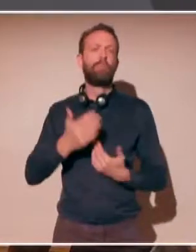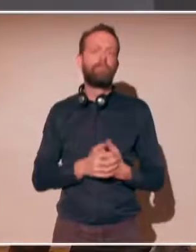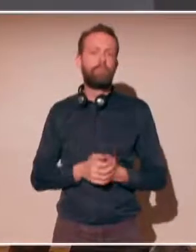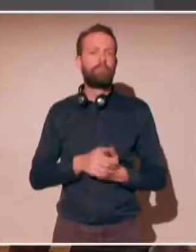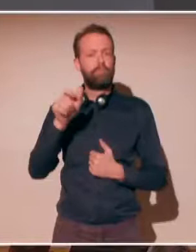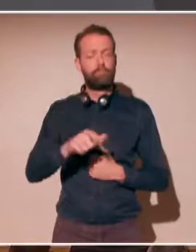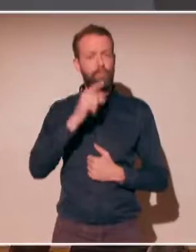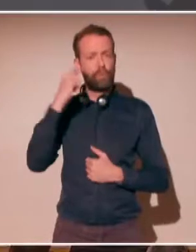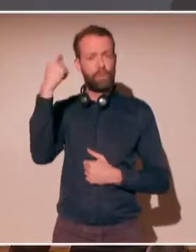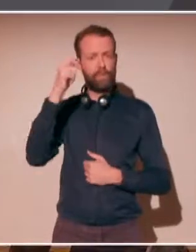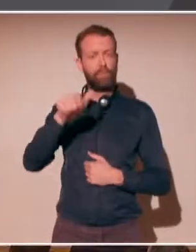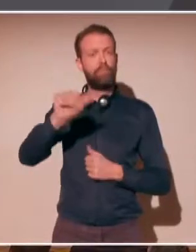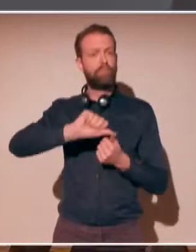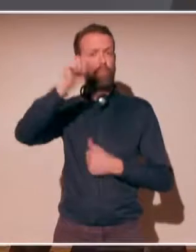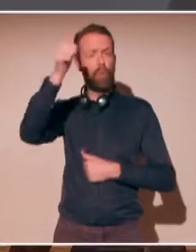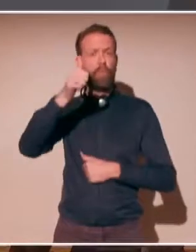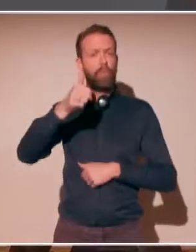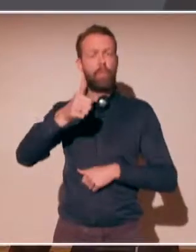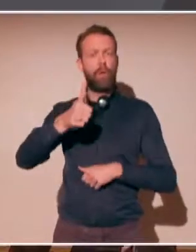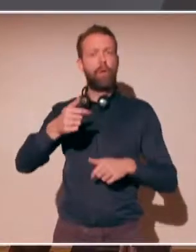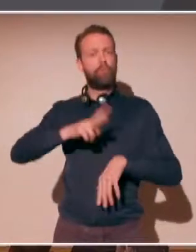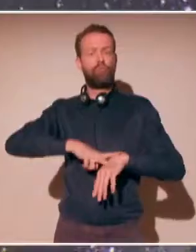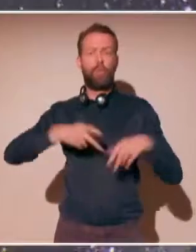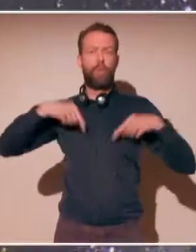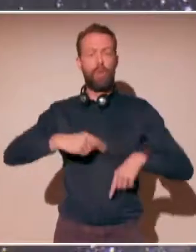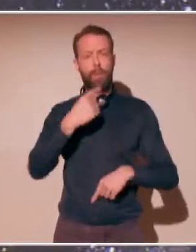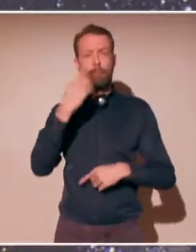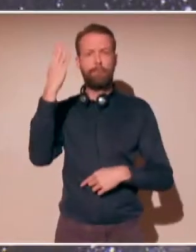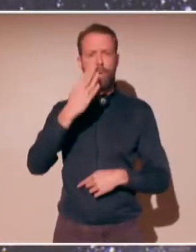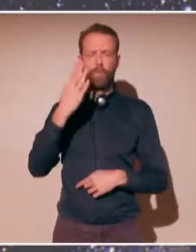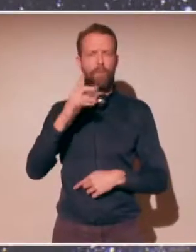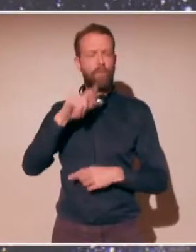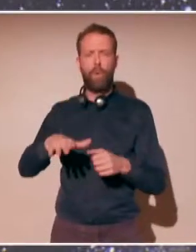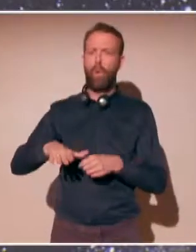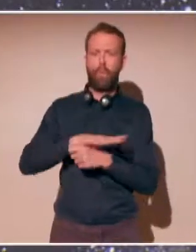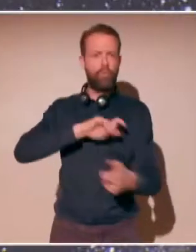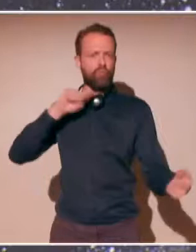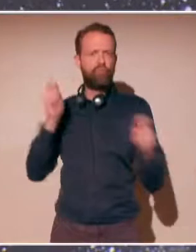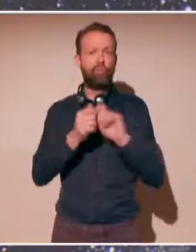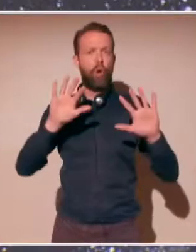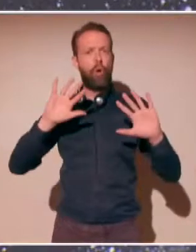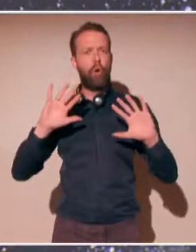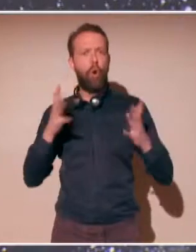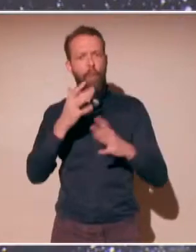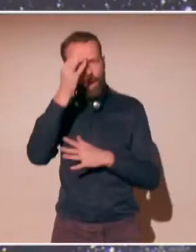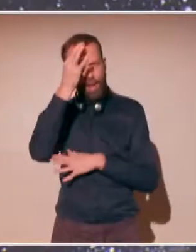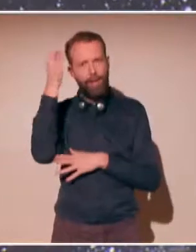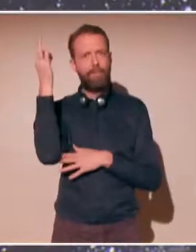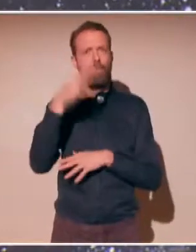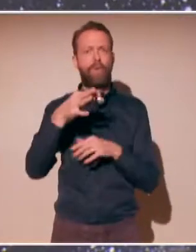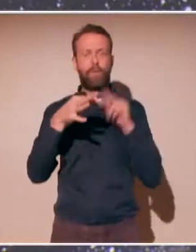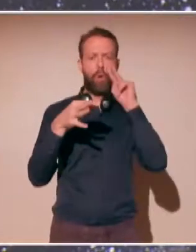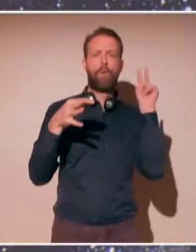today for two reasons. Because first of all, because you, Mr. President, were the first one to to say that we really have